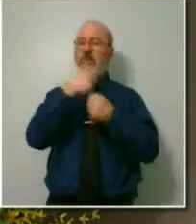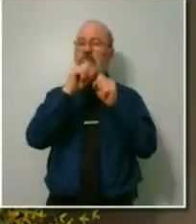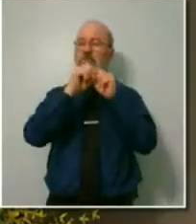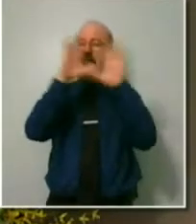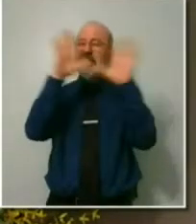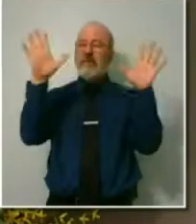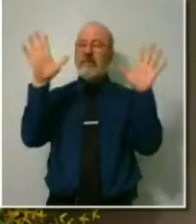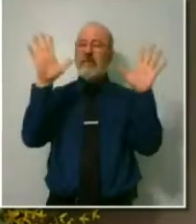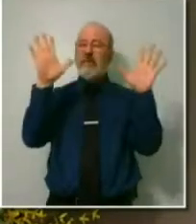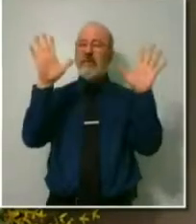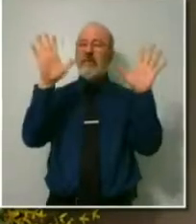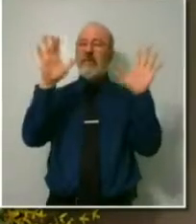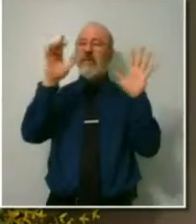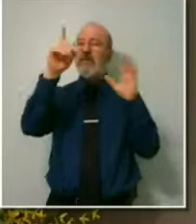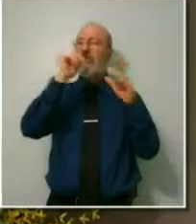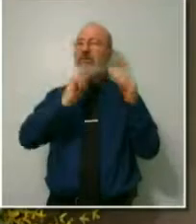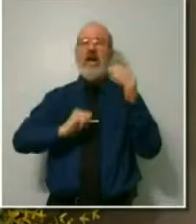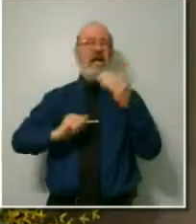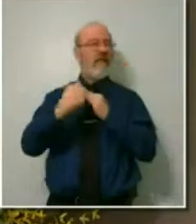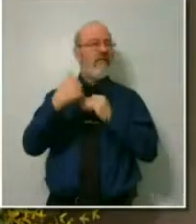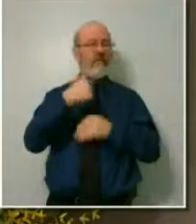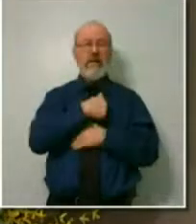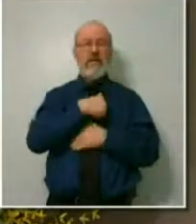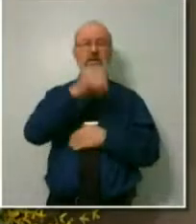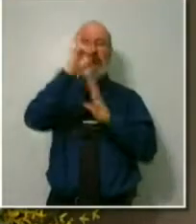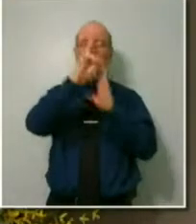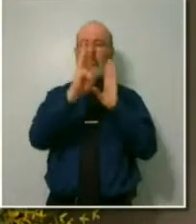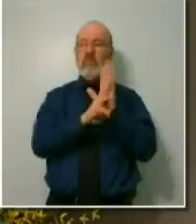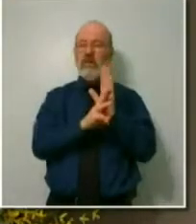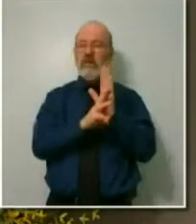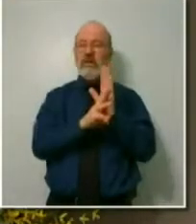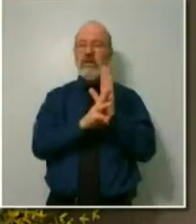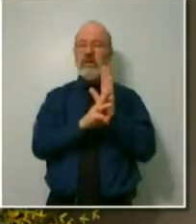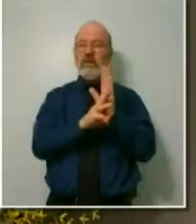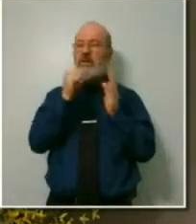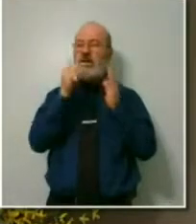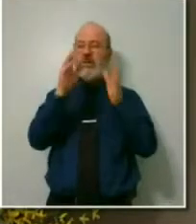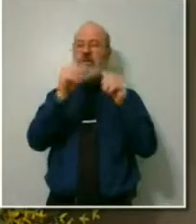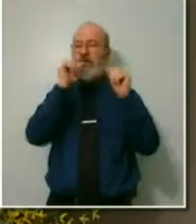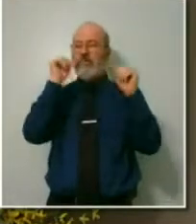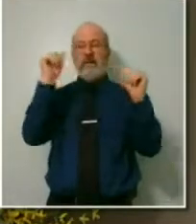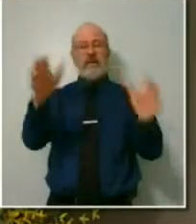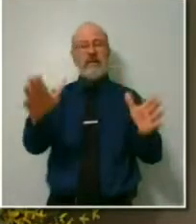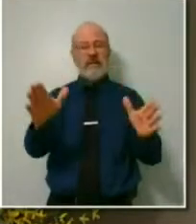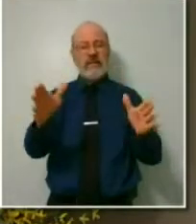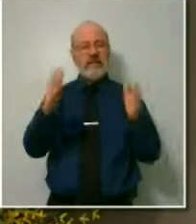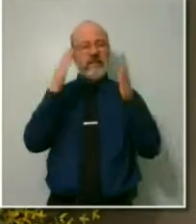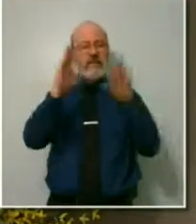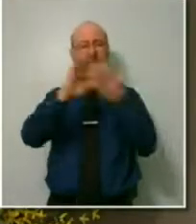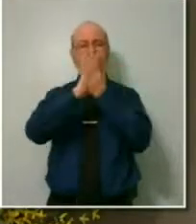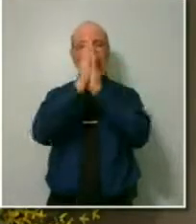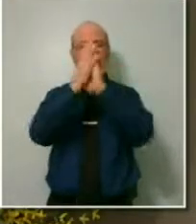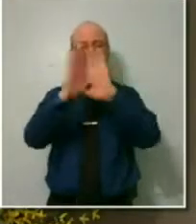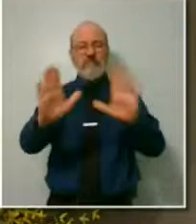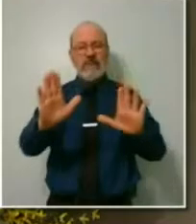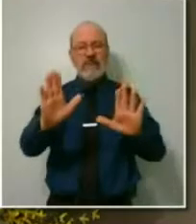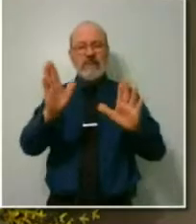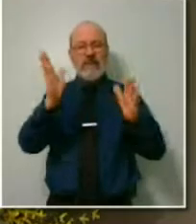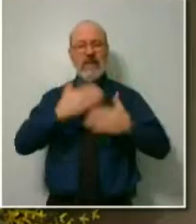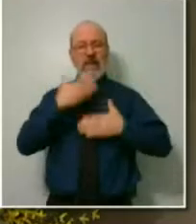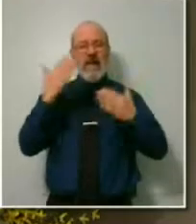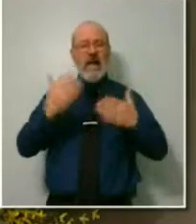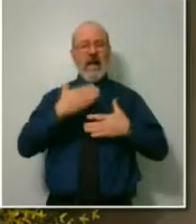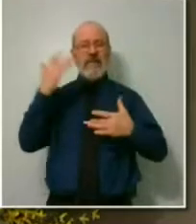You've not hidden from us your will, nor the way of blessing, the way of peace, the way of happiness, the way of